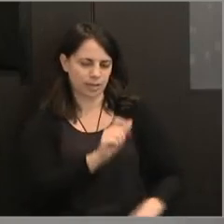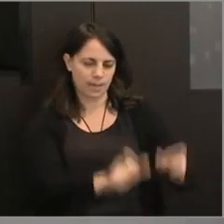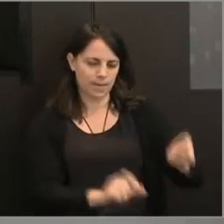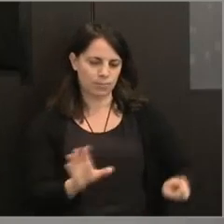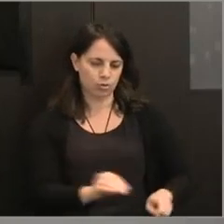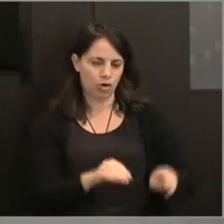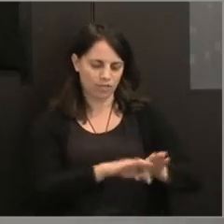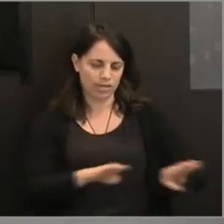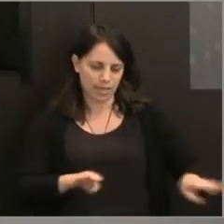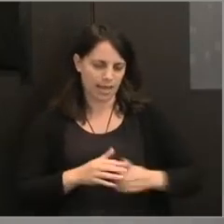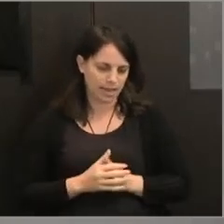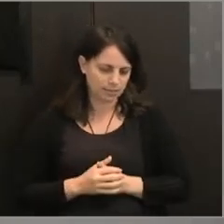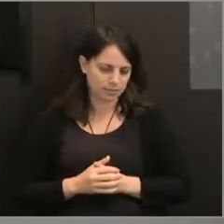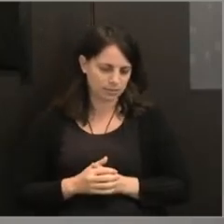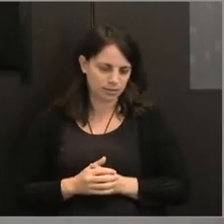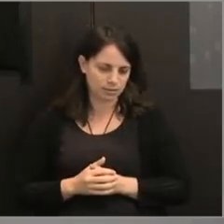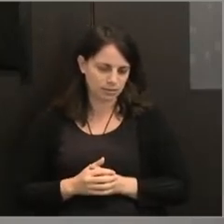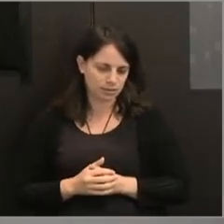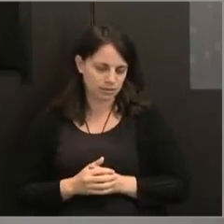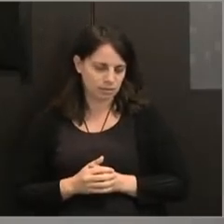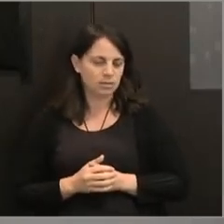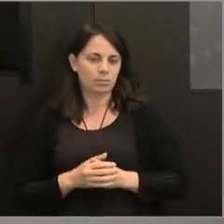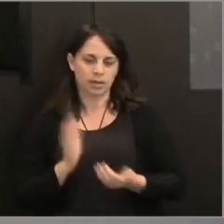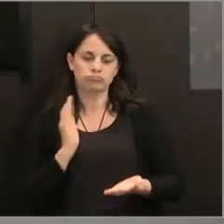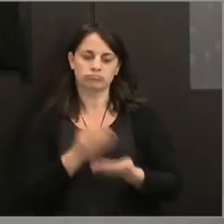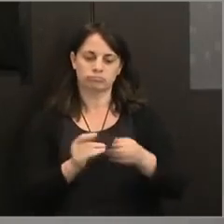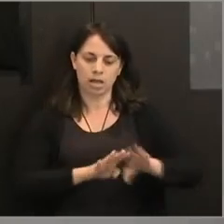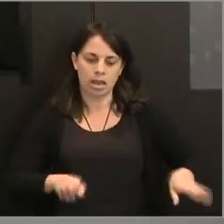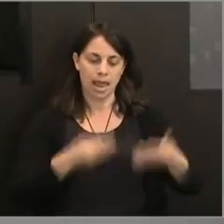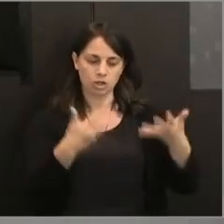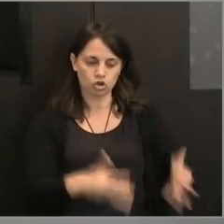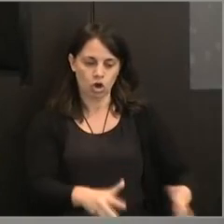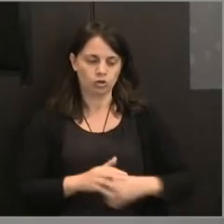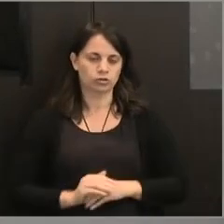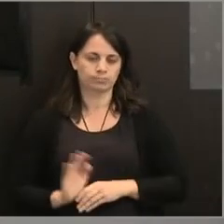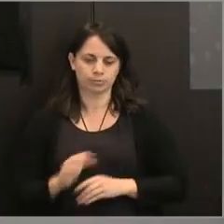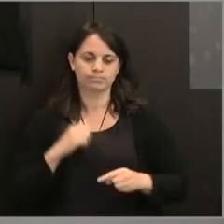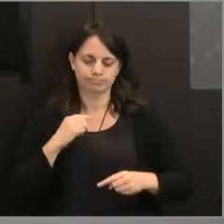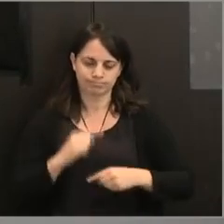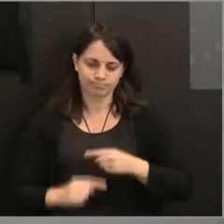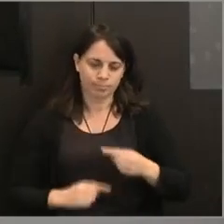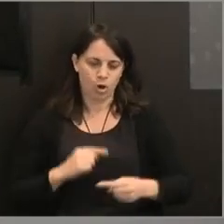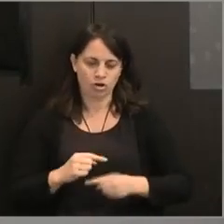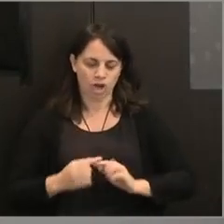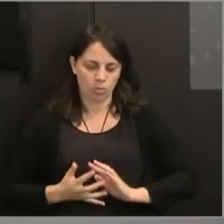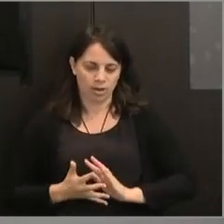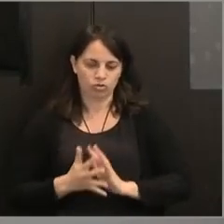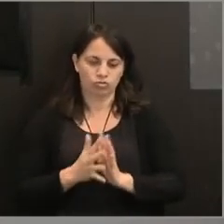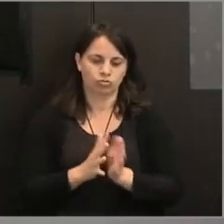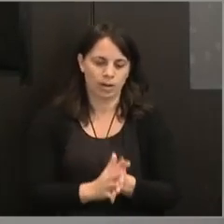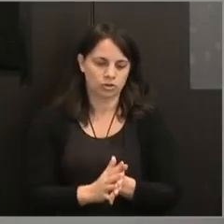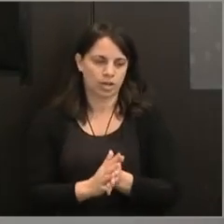not simply some passing land loss. It is an ongoing rupture that fractures the